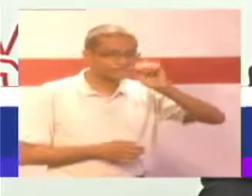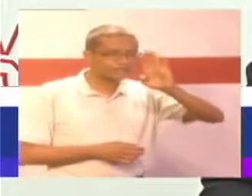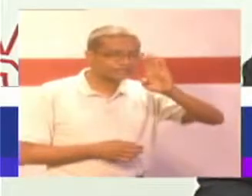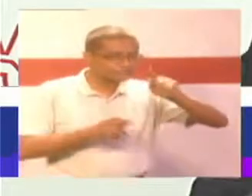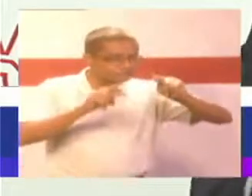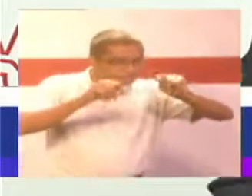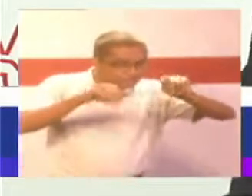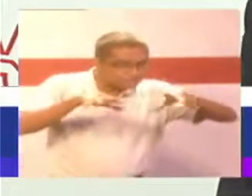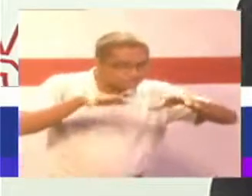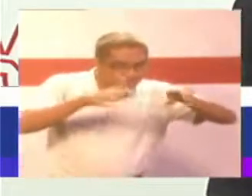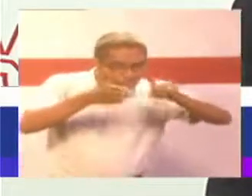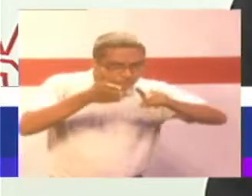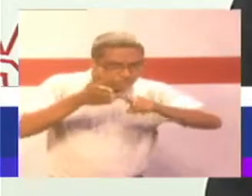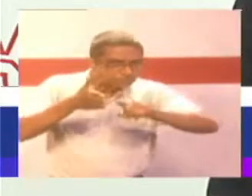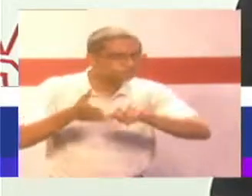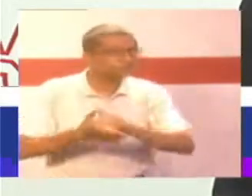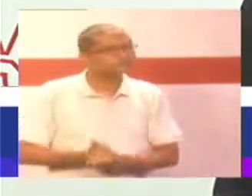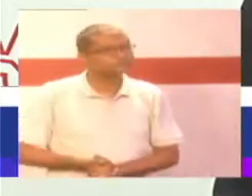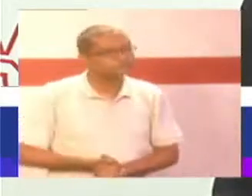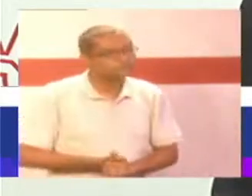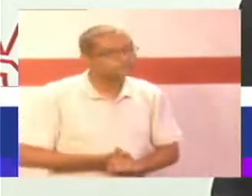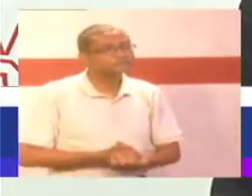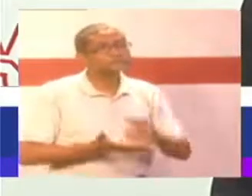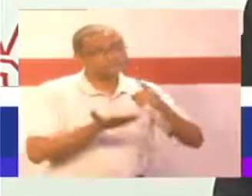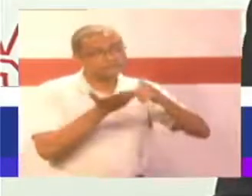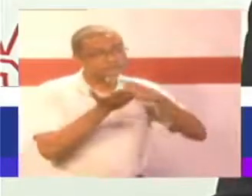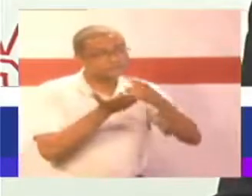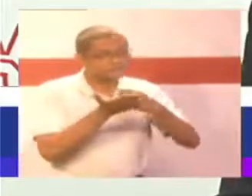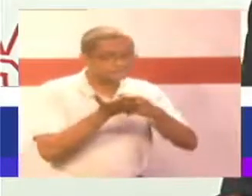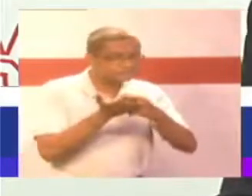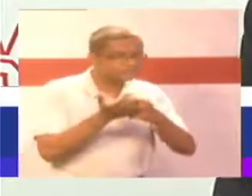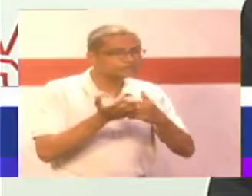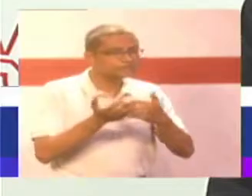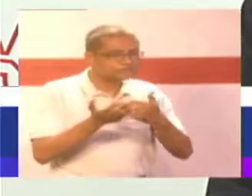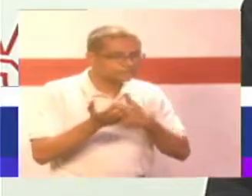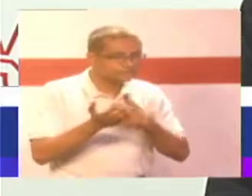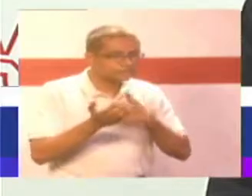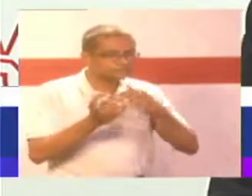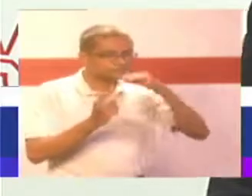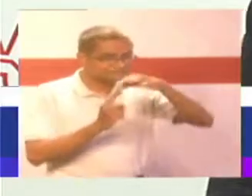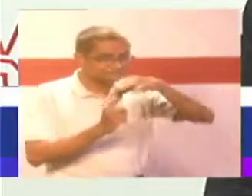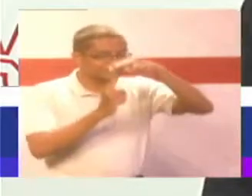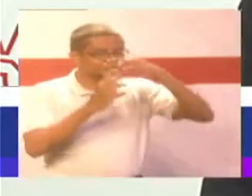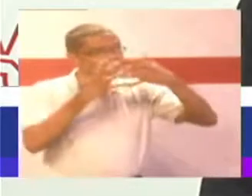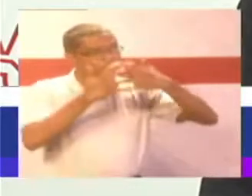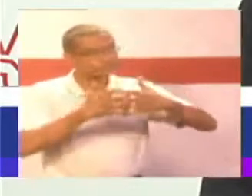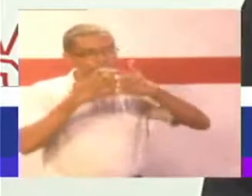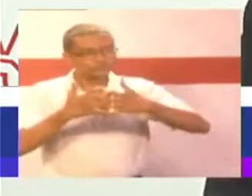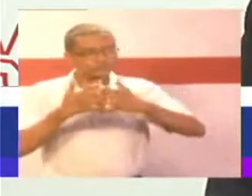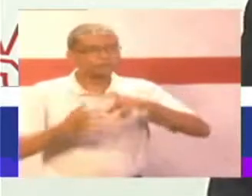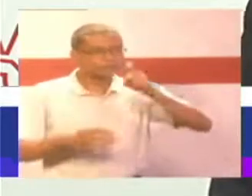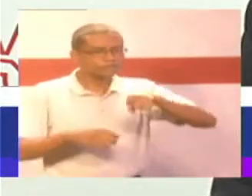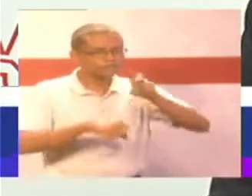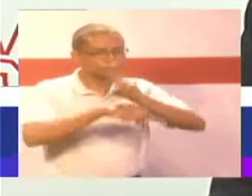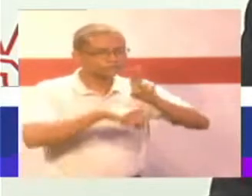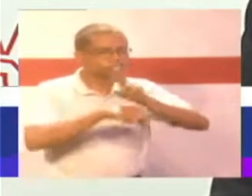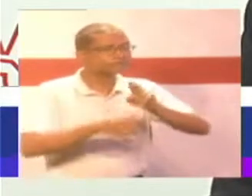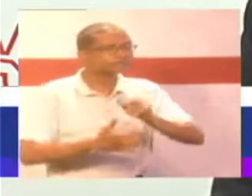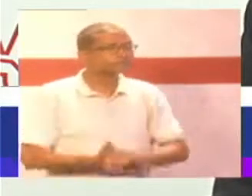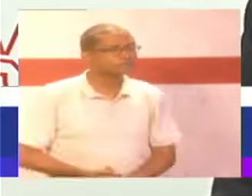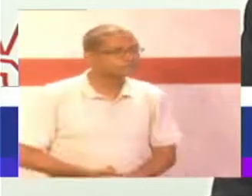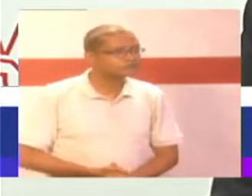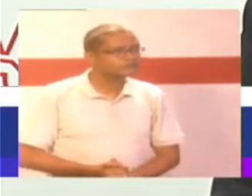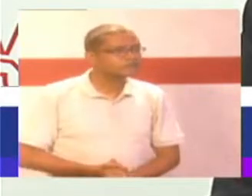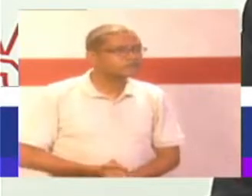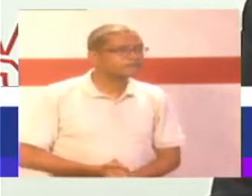cases, some cases we have special or specified dialysis machines that must be used.